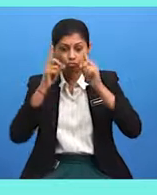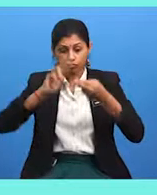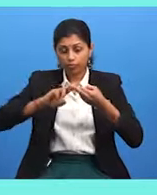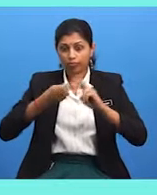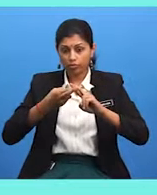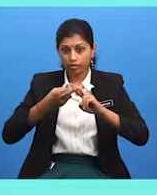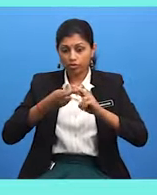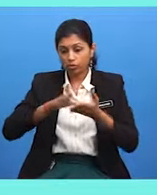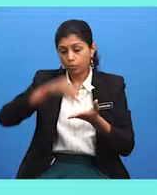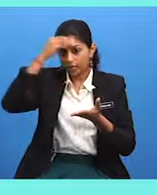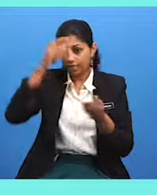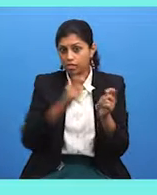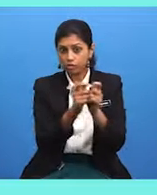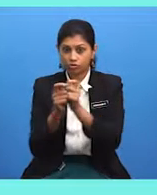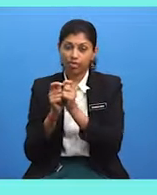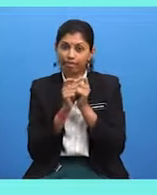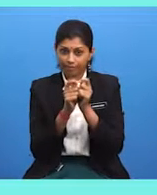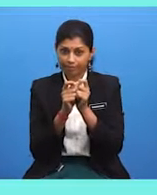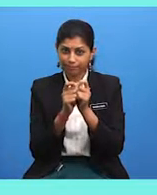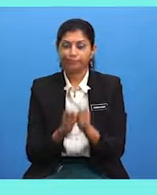cover them together.